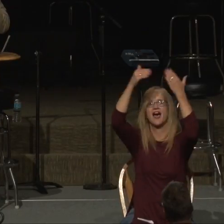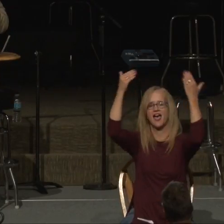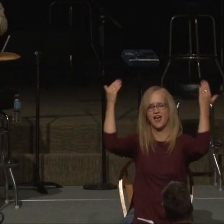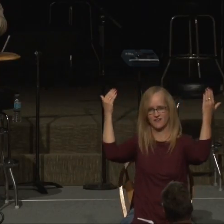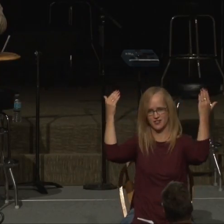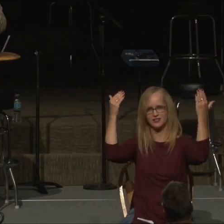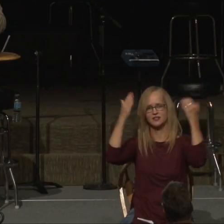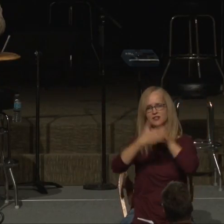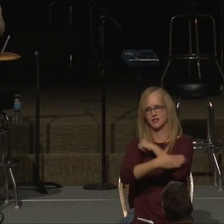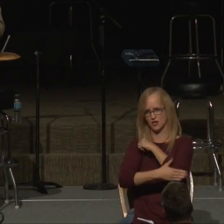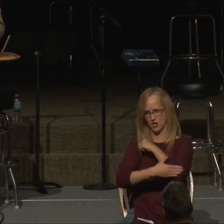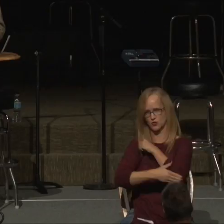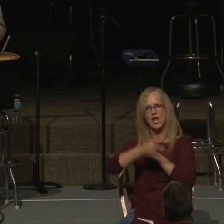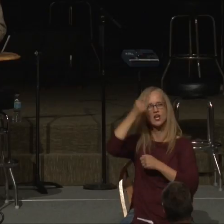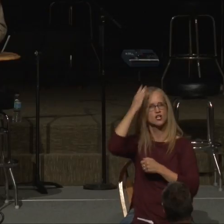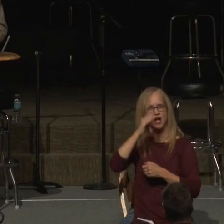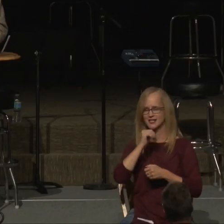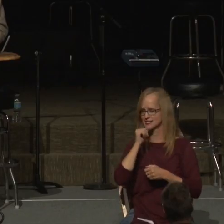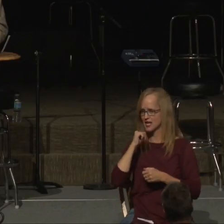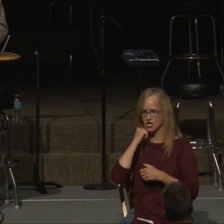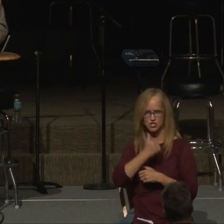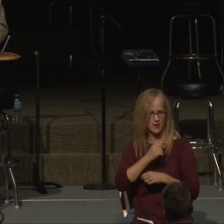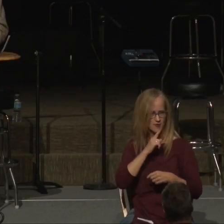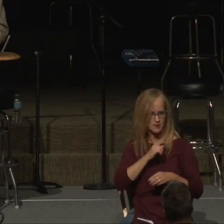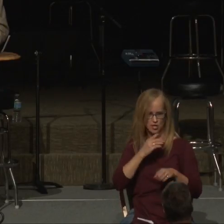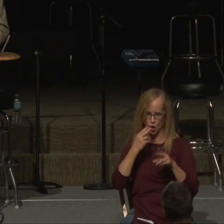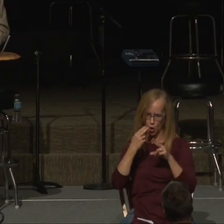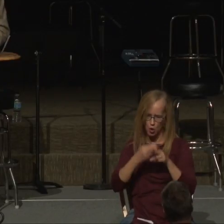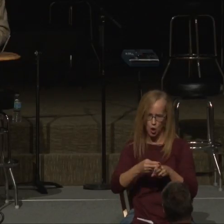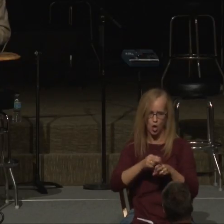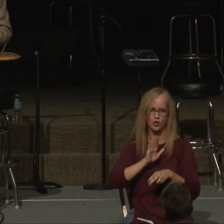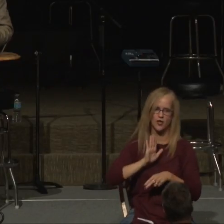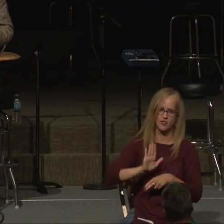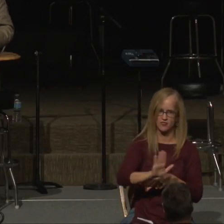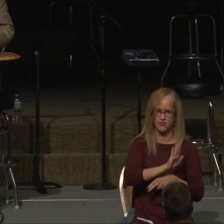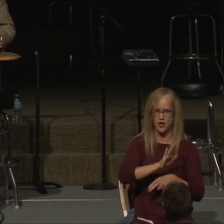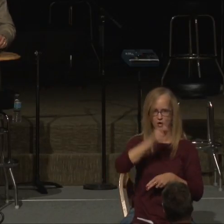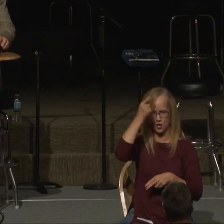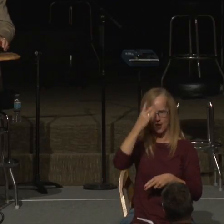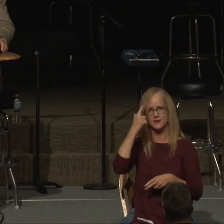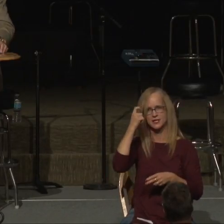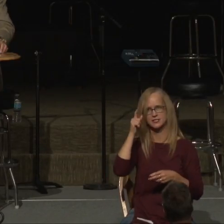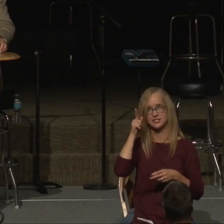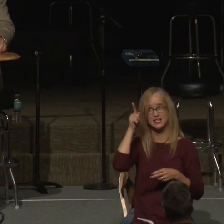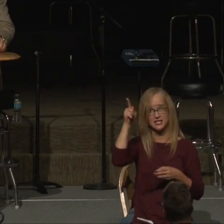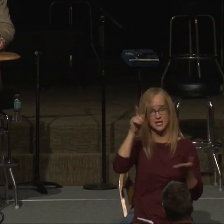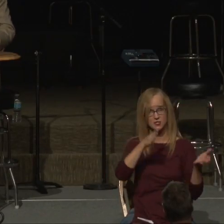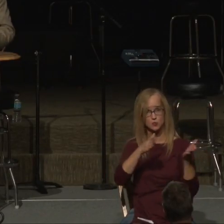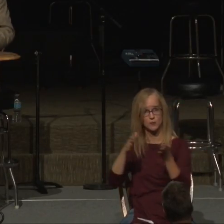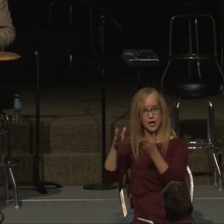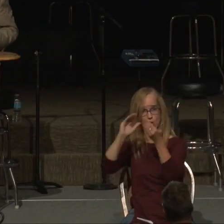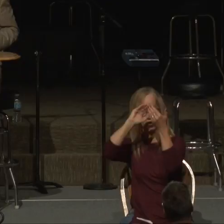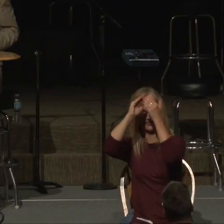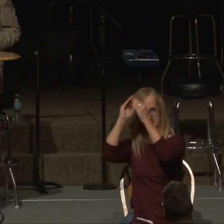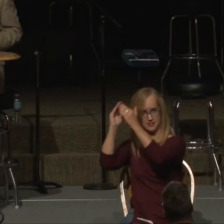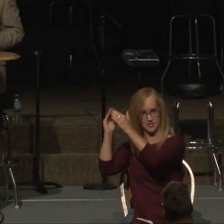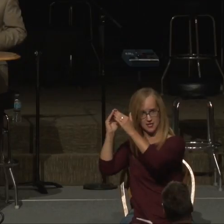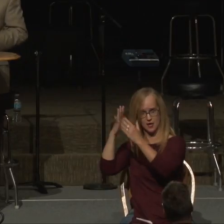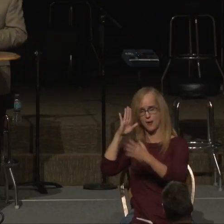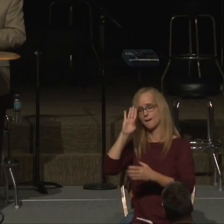Therefore, God is not ashamed to be called their God, for he has prepared for them a city. By